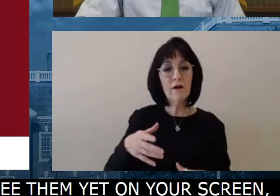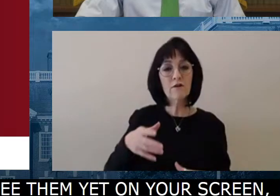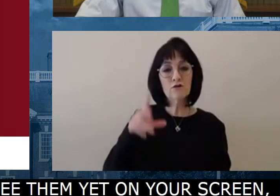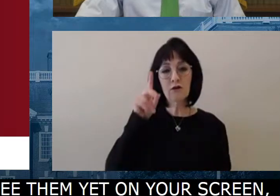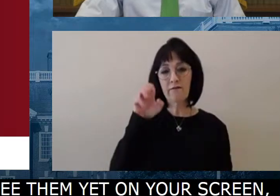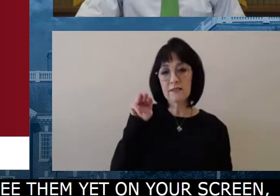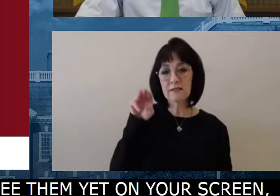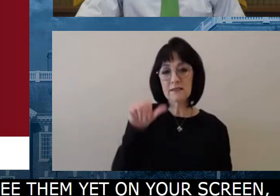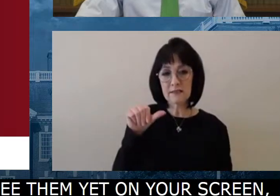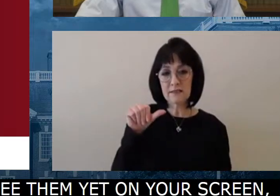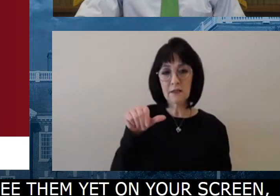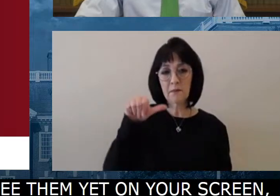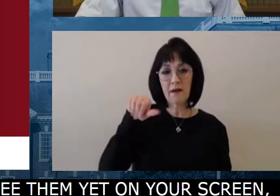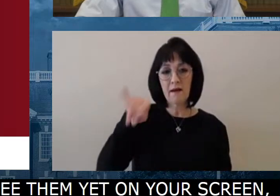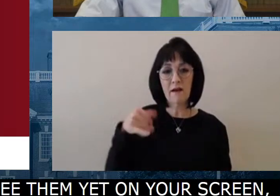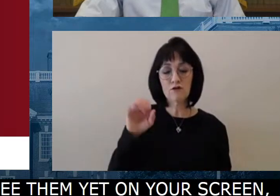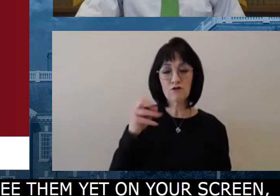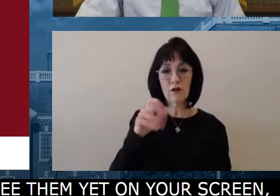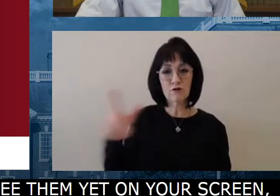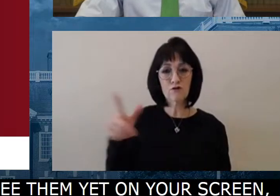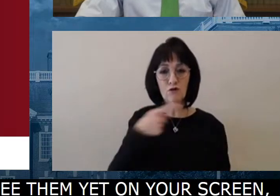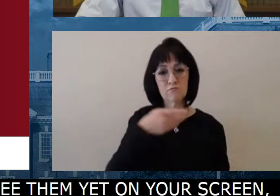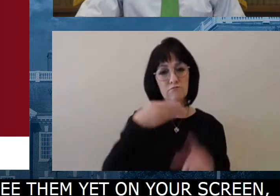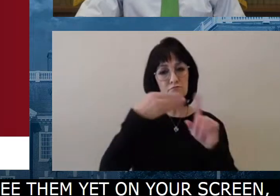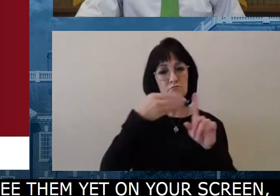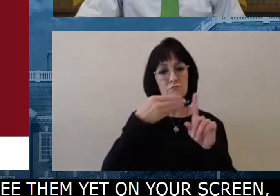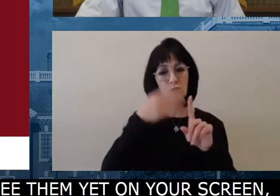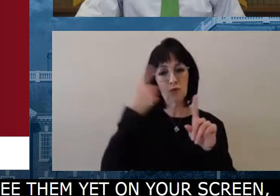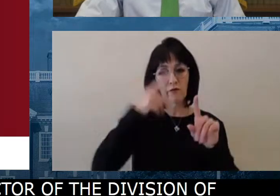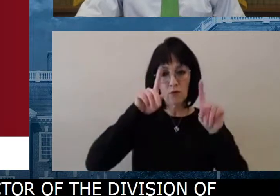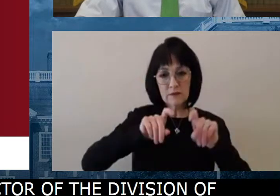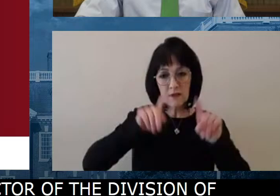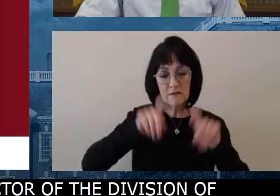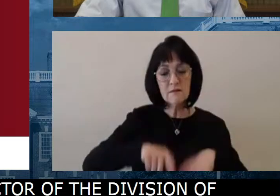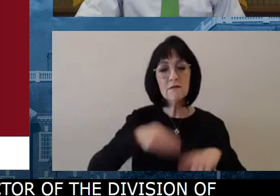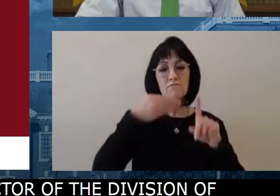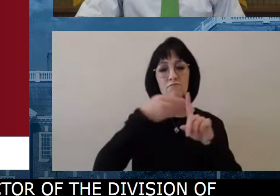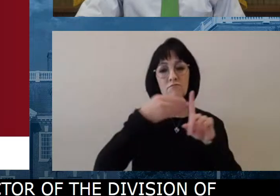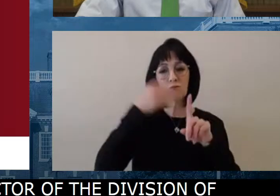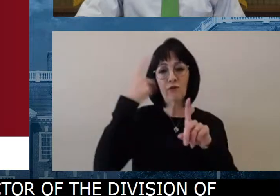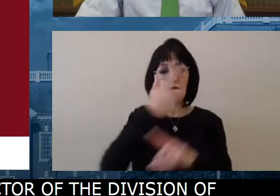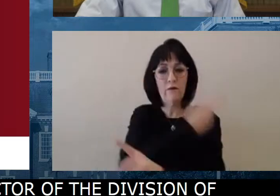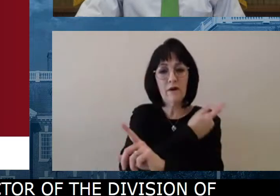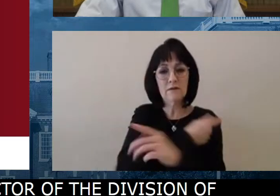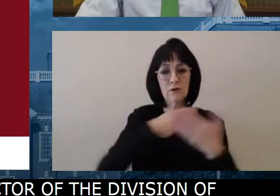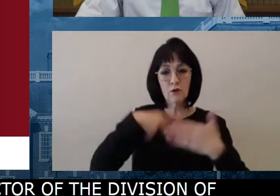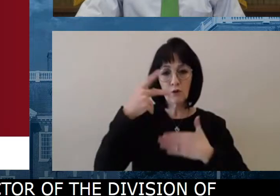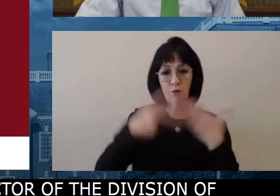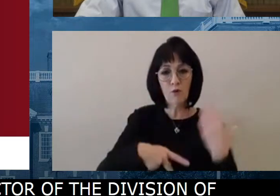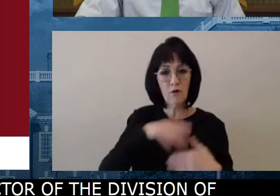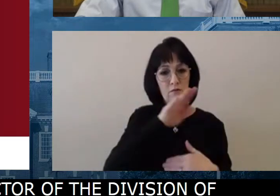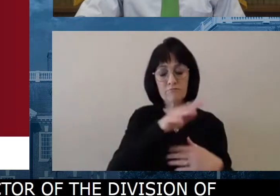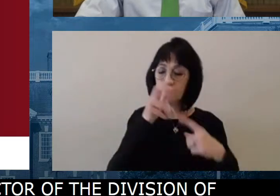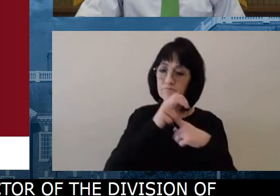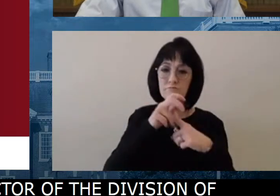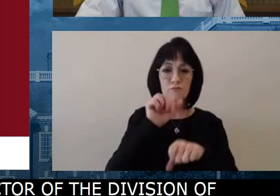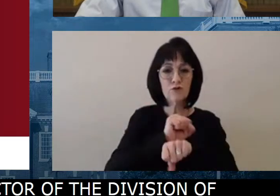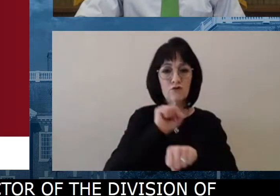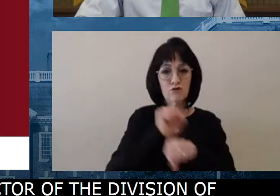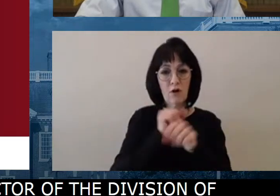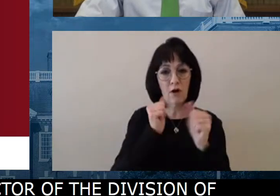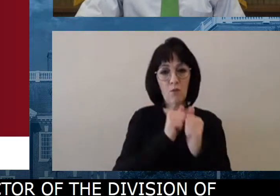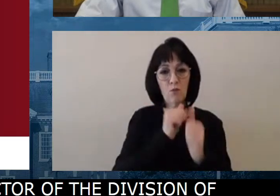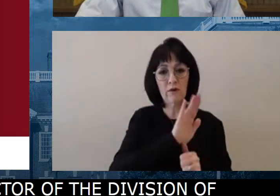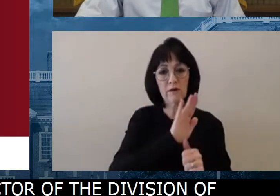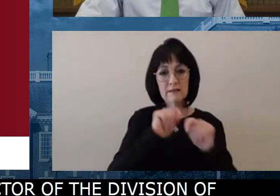point person for our testing program, our vaccination program, and doing a tremendous job with his team, in